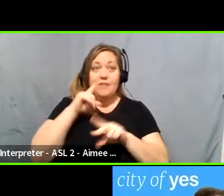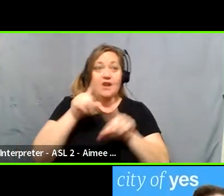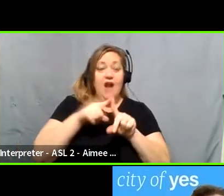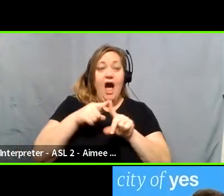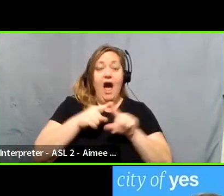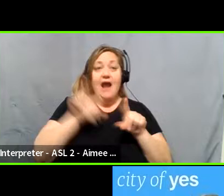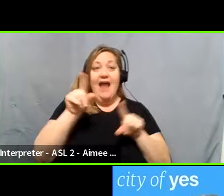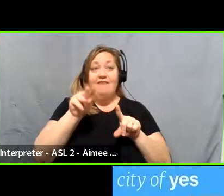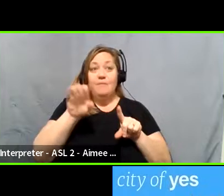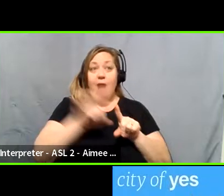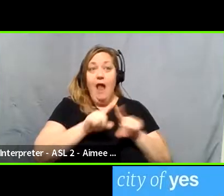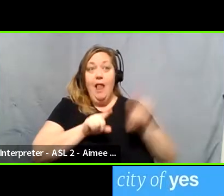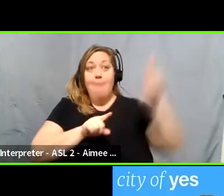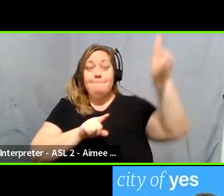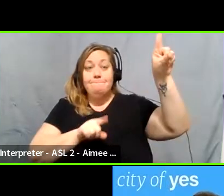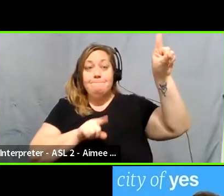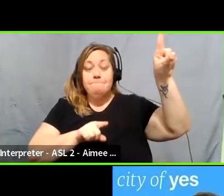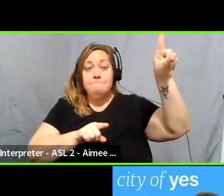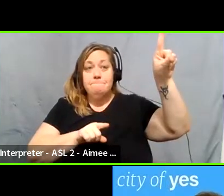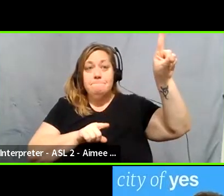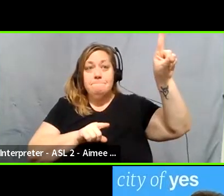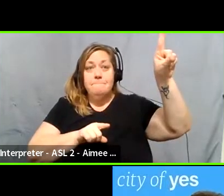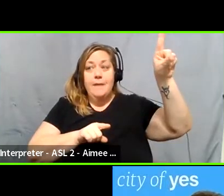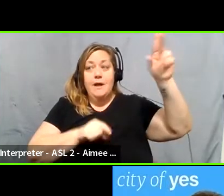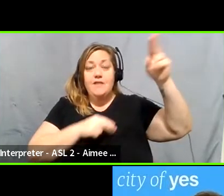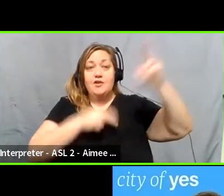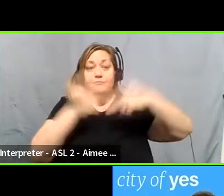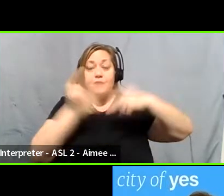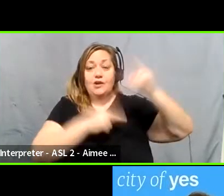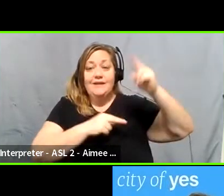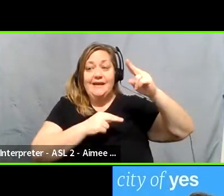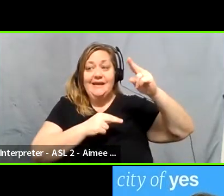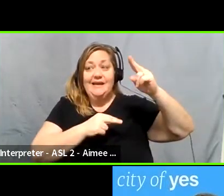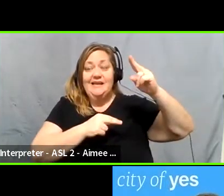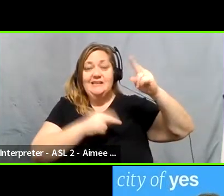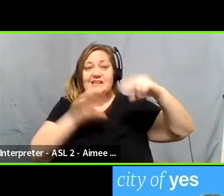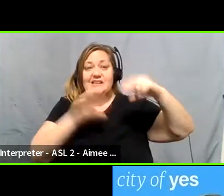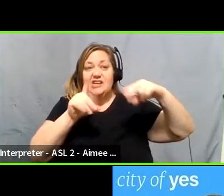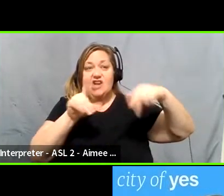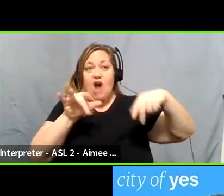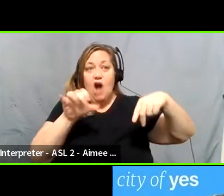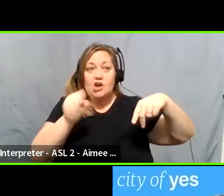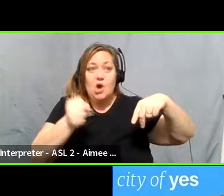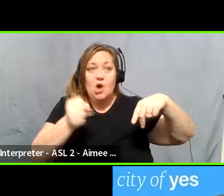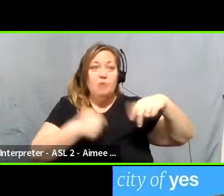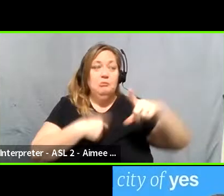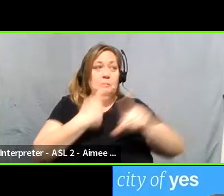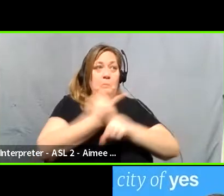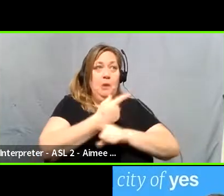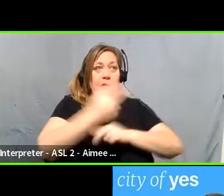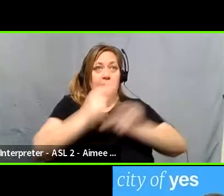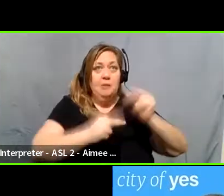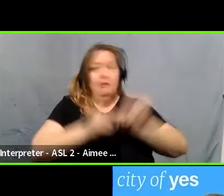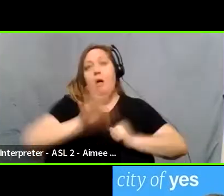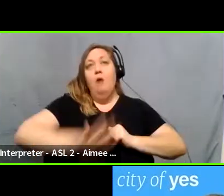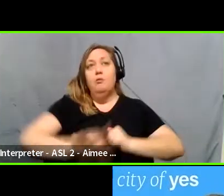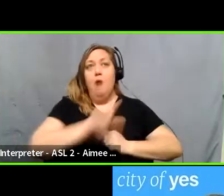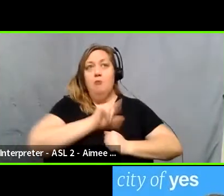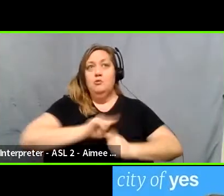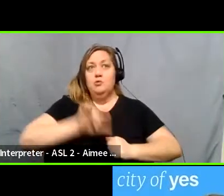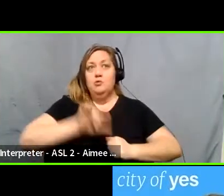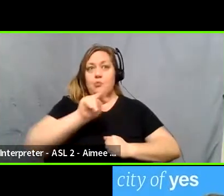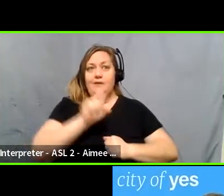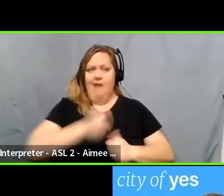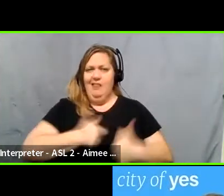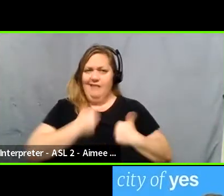half a mile up. And there are buildings, condos, regular buildings throughout Queens. I live in